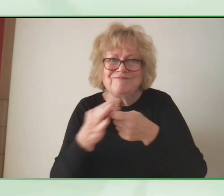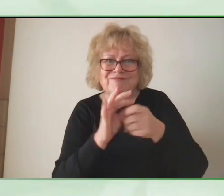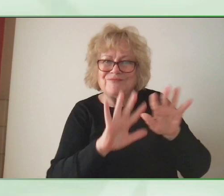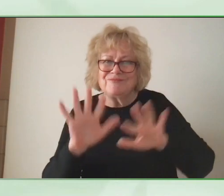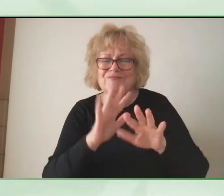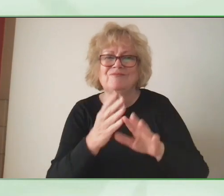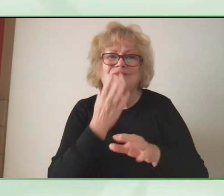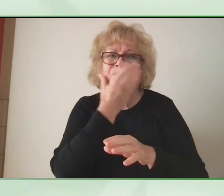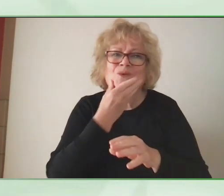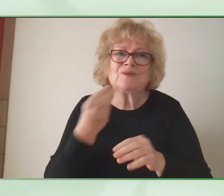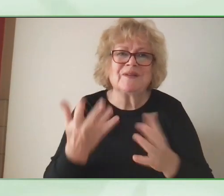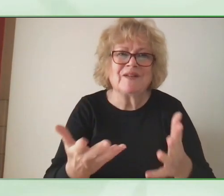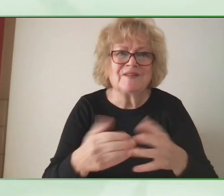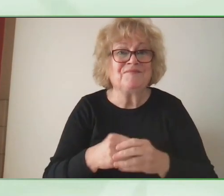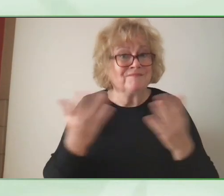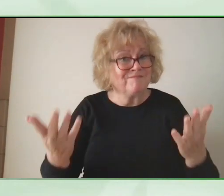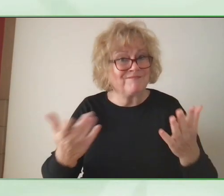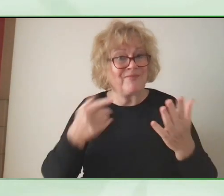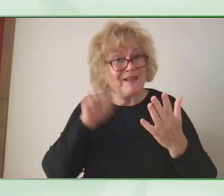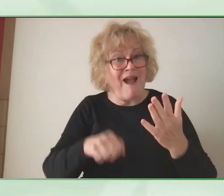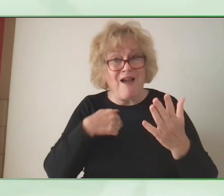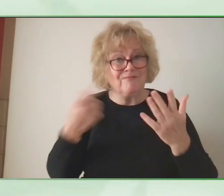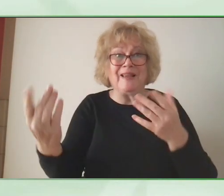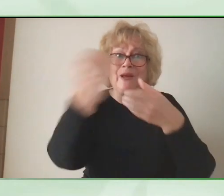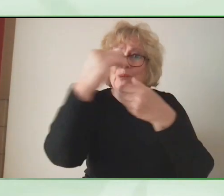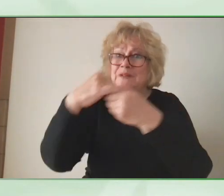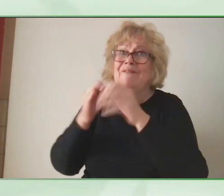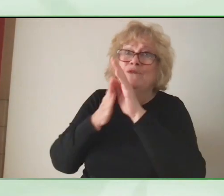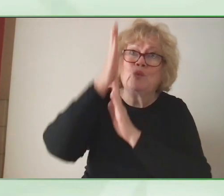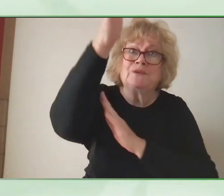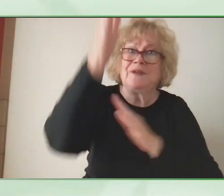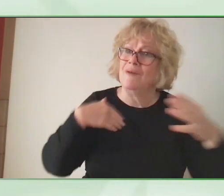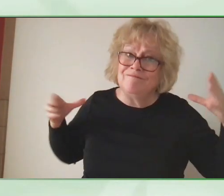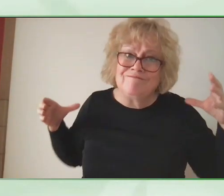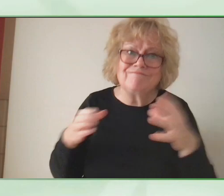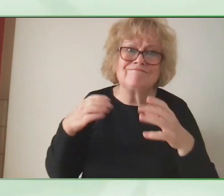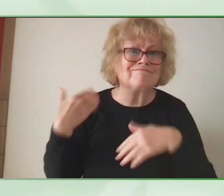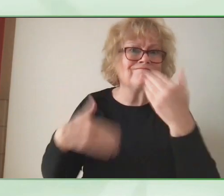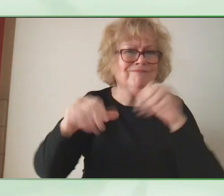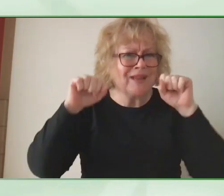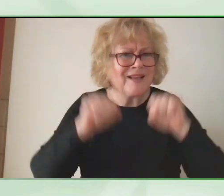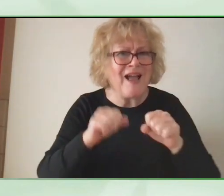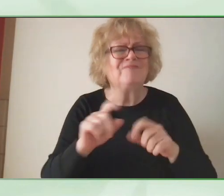Thanks so much, Jihad. I think you really highlighted the importance of going beyond just